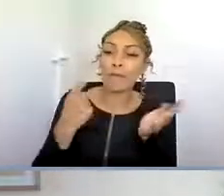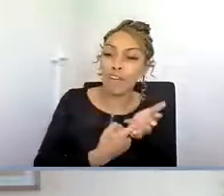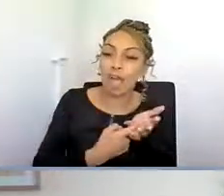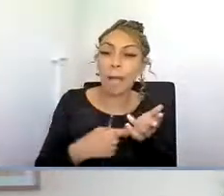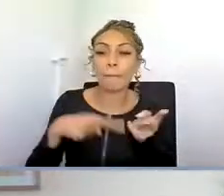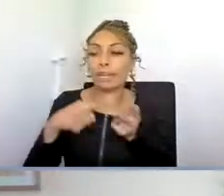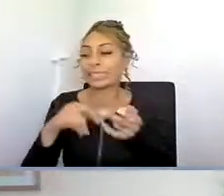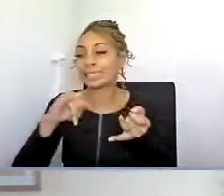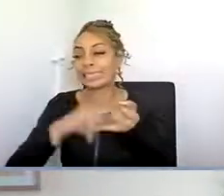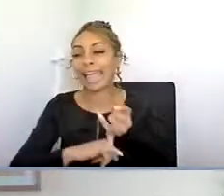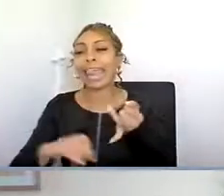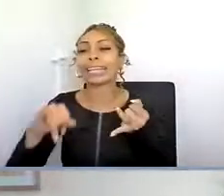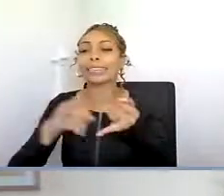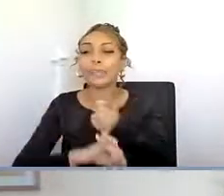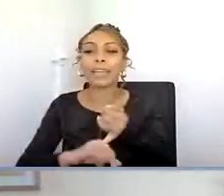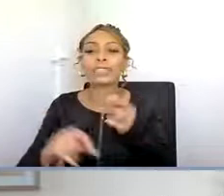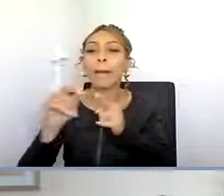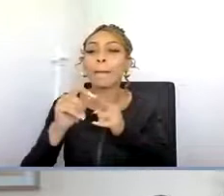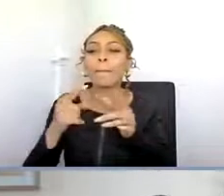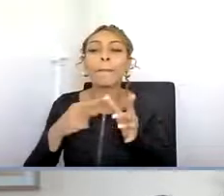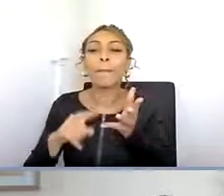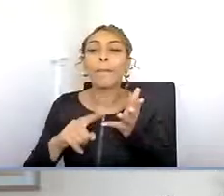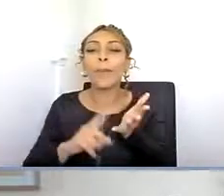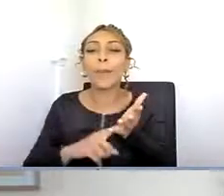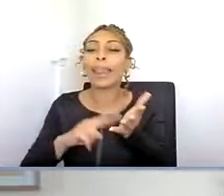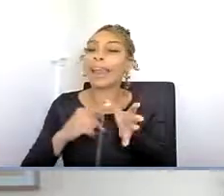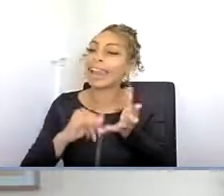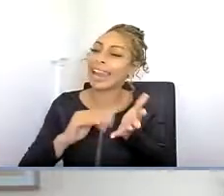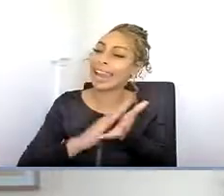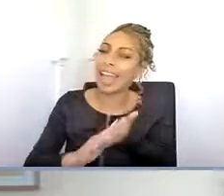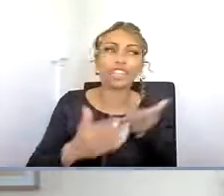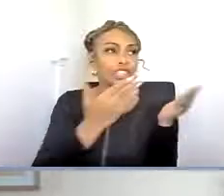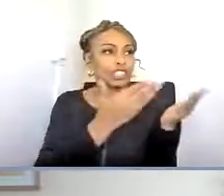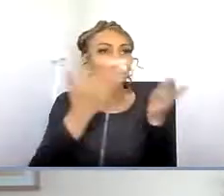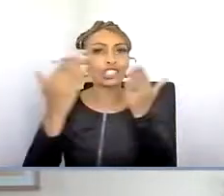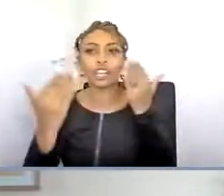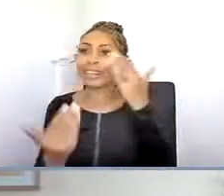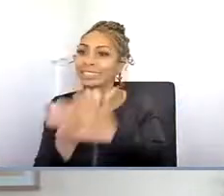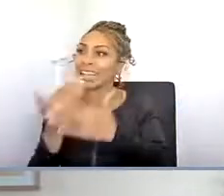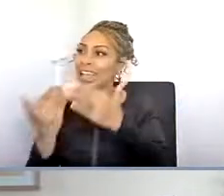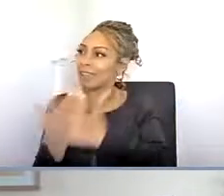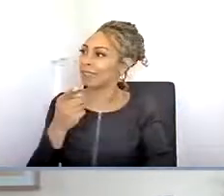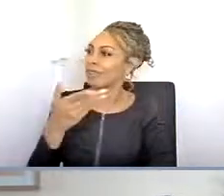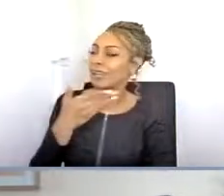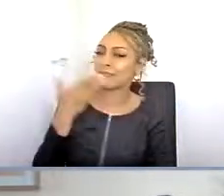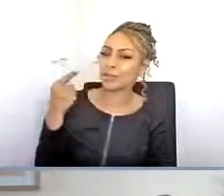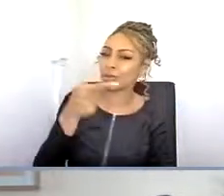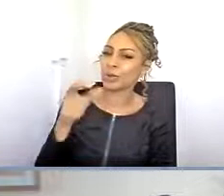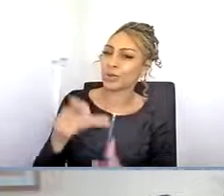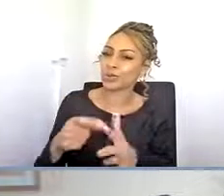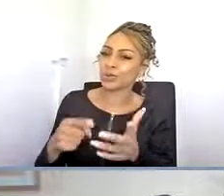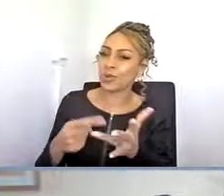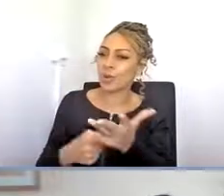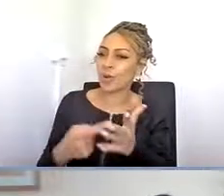Stanley Spencer, by Paul Nash, and holding so many Slade contemporaries and not having a work by Dora Carrington